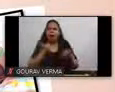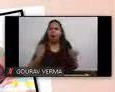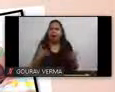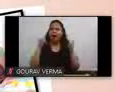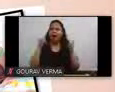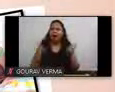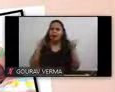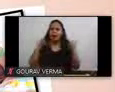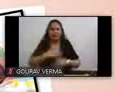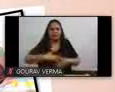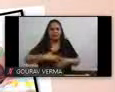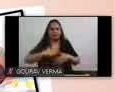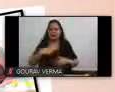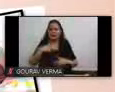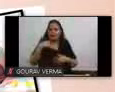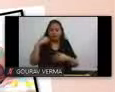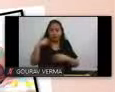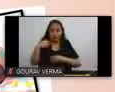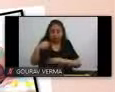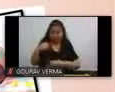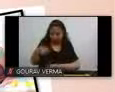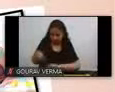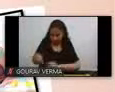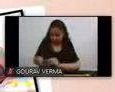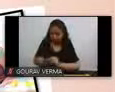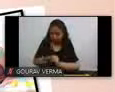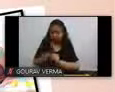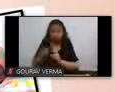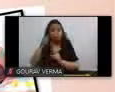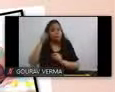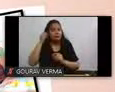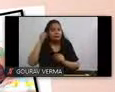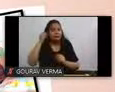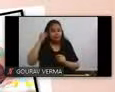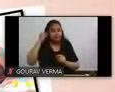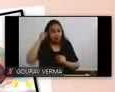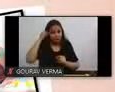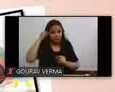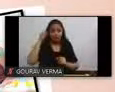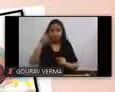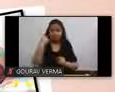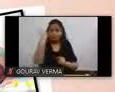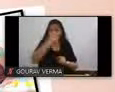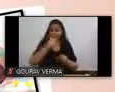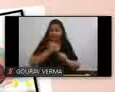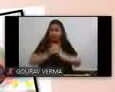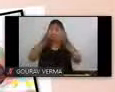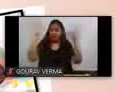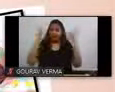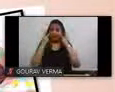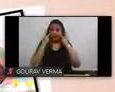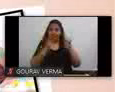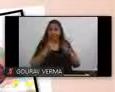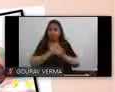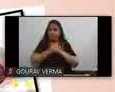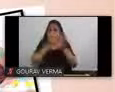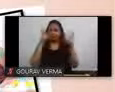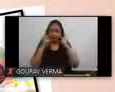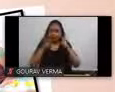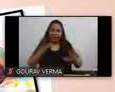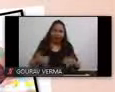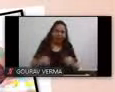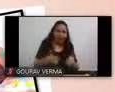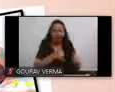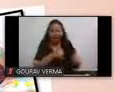food colors, edible colors have been put in the water, and she is having a lovely time. So this